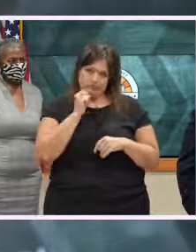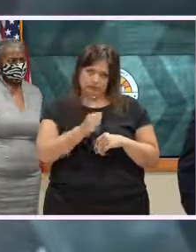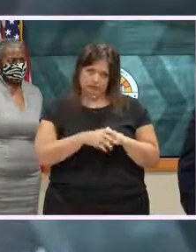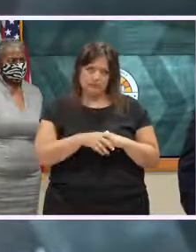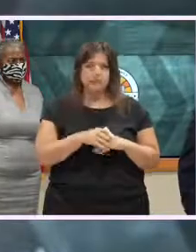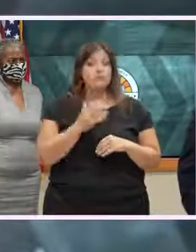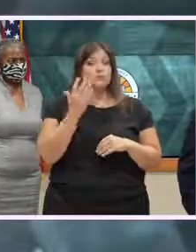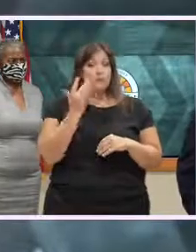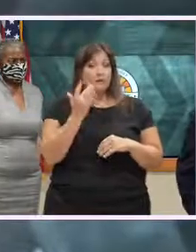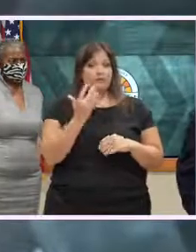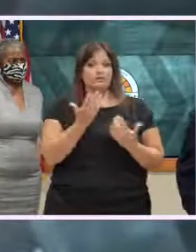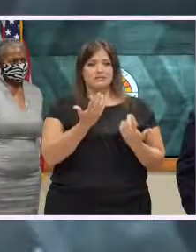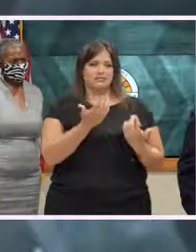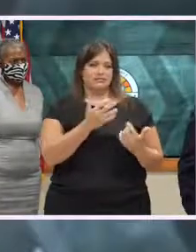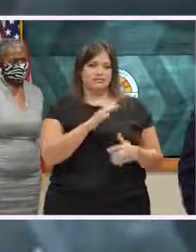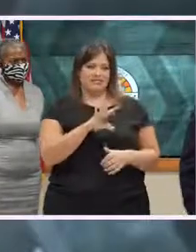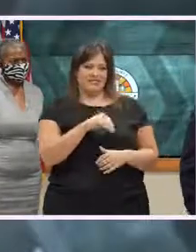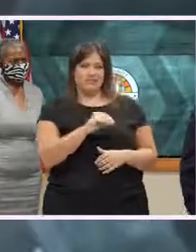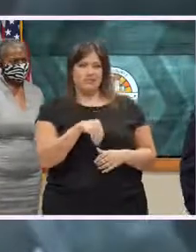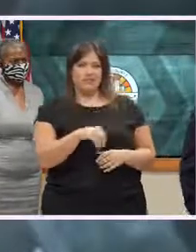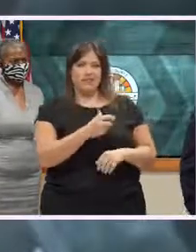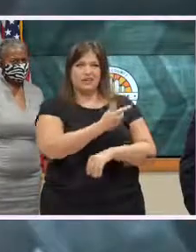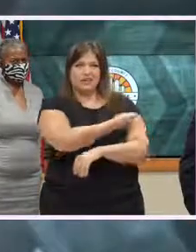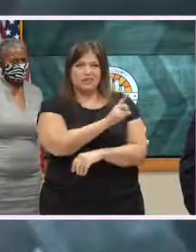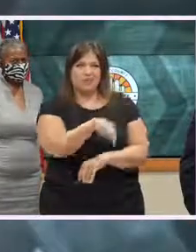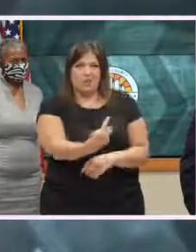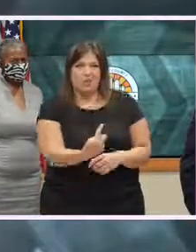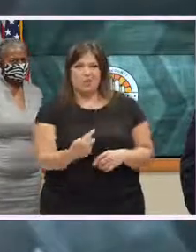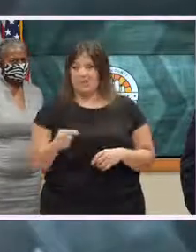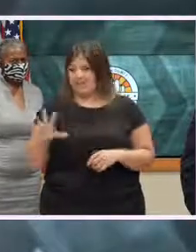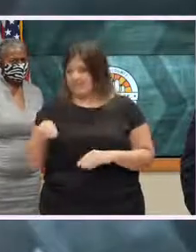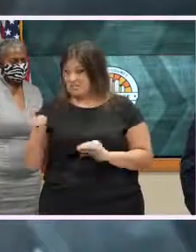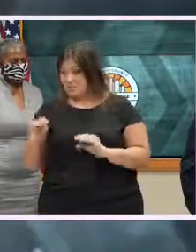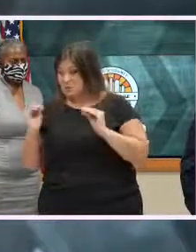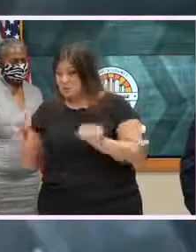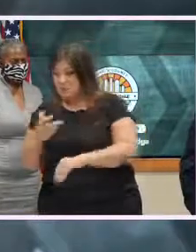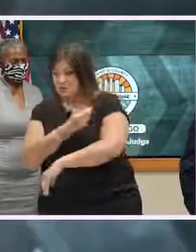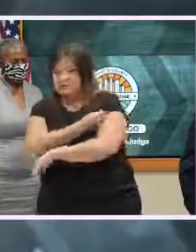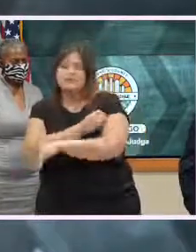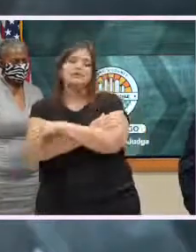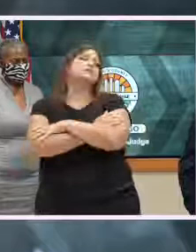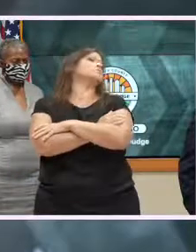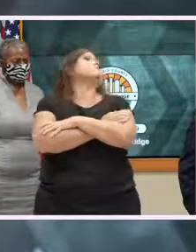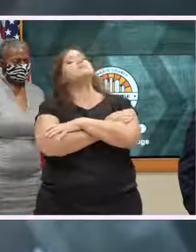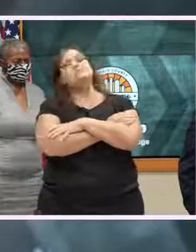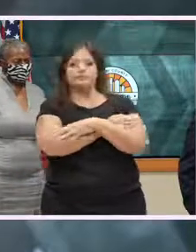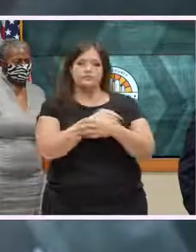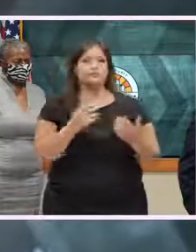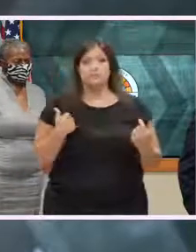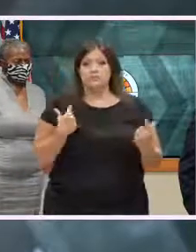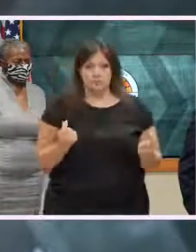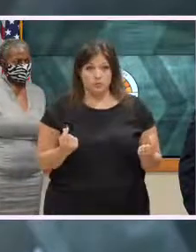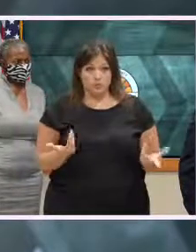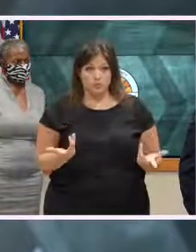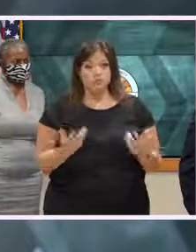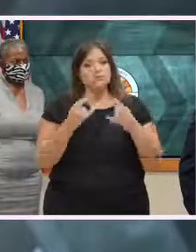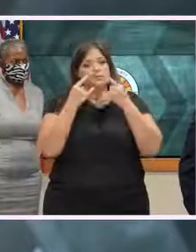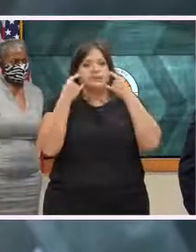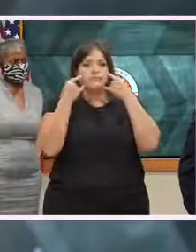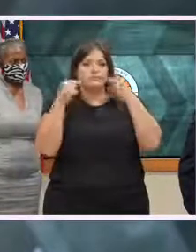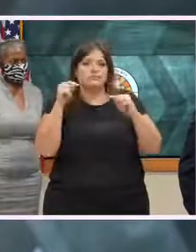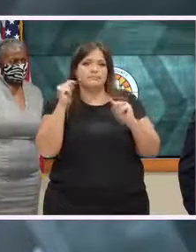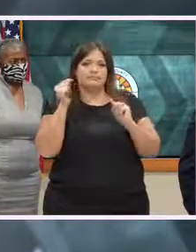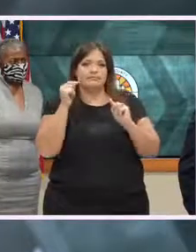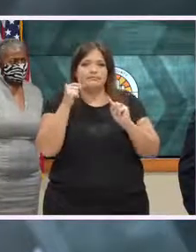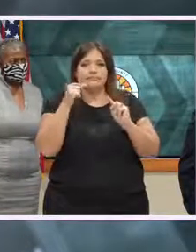adults and faculty and teachers that are vaccinated. So what do? Well, all you really have left are masks. So